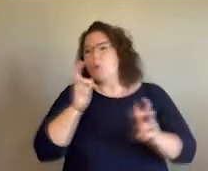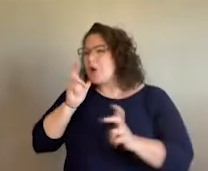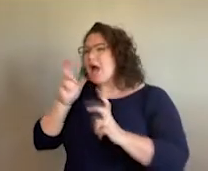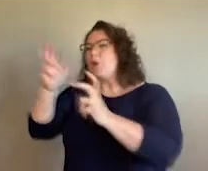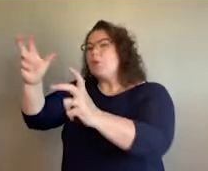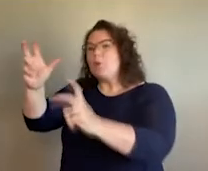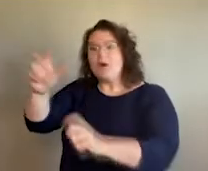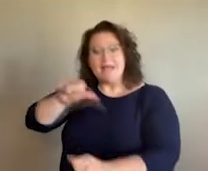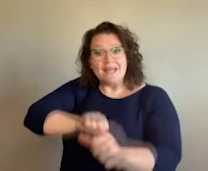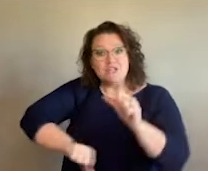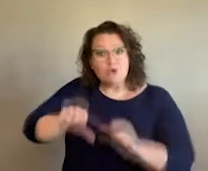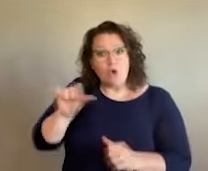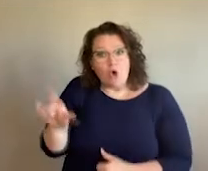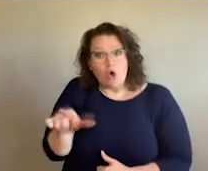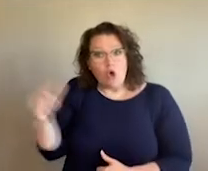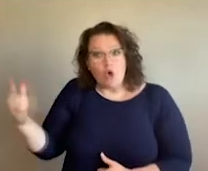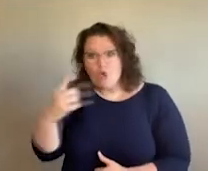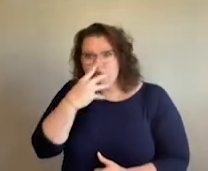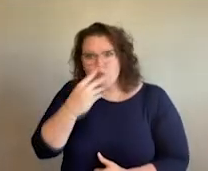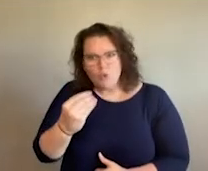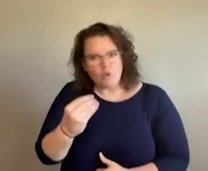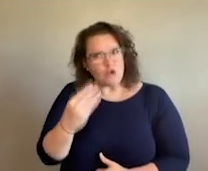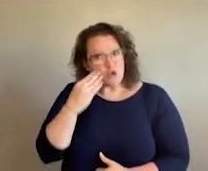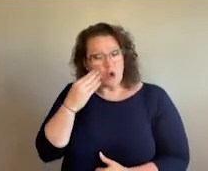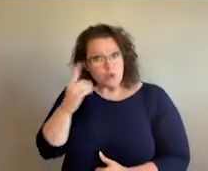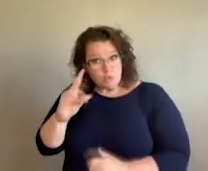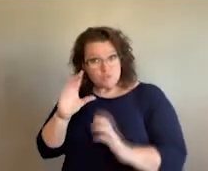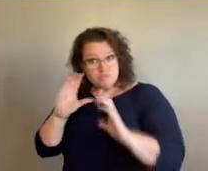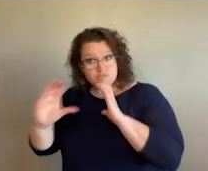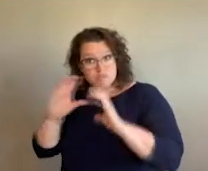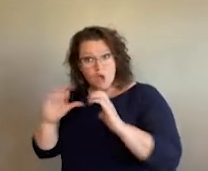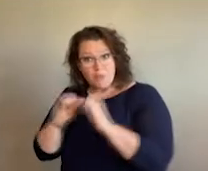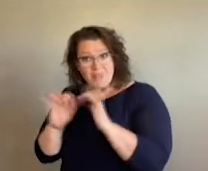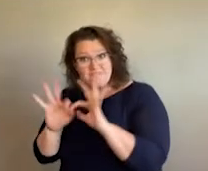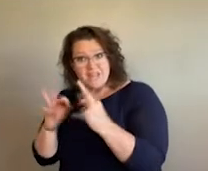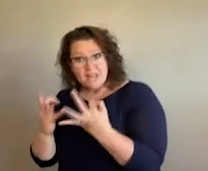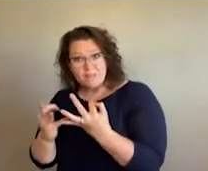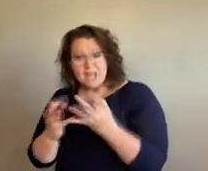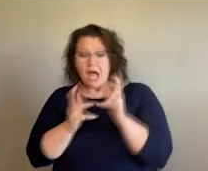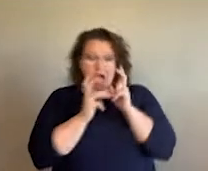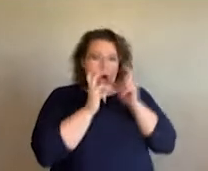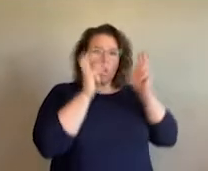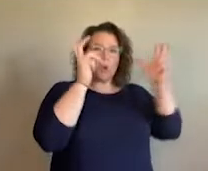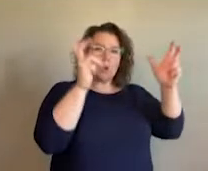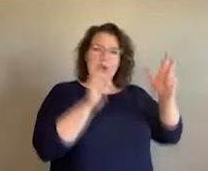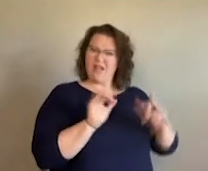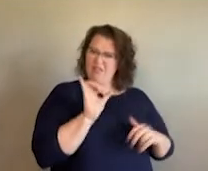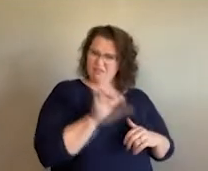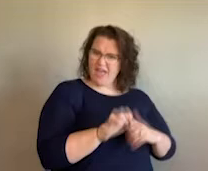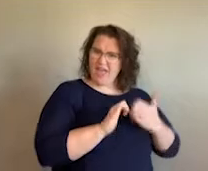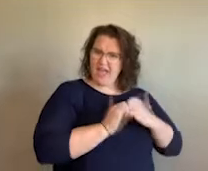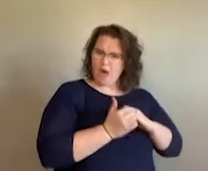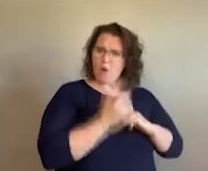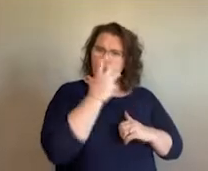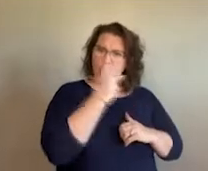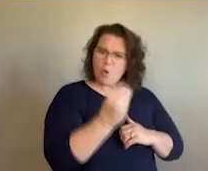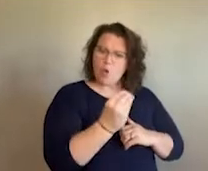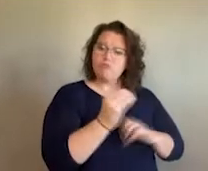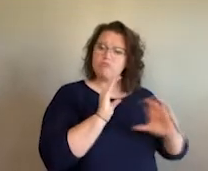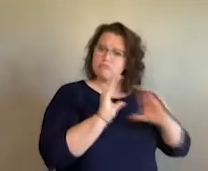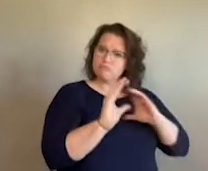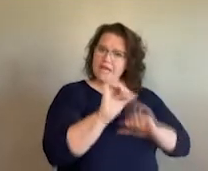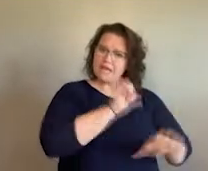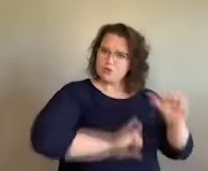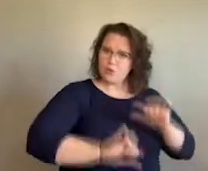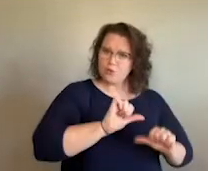communicate, the same way that you guys communicate with your family members. So another word is sharp teeth. Well, we know that